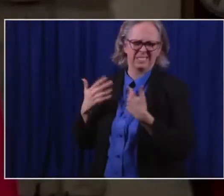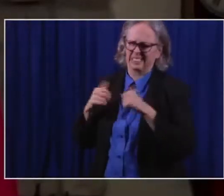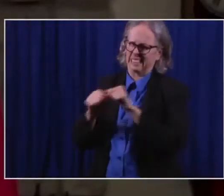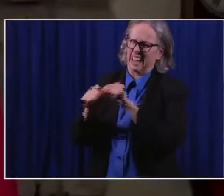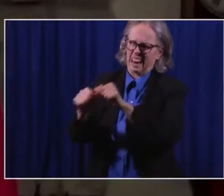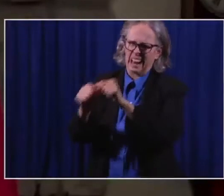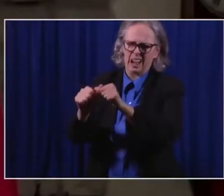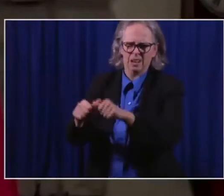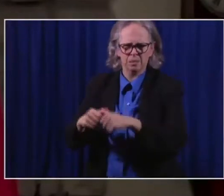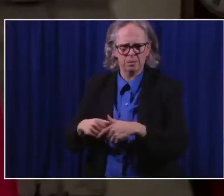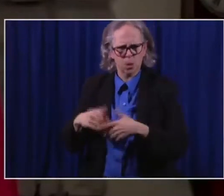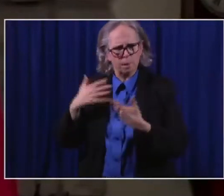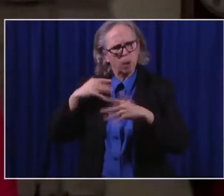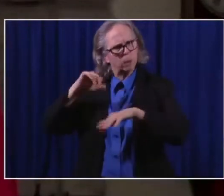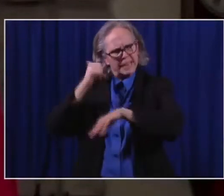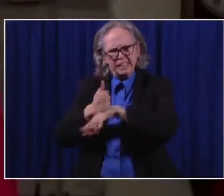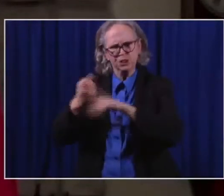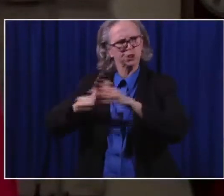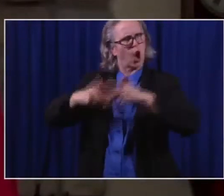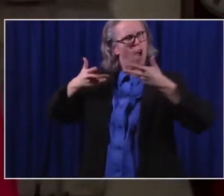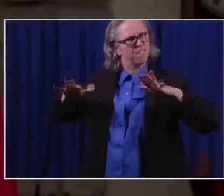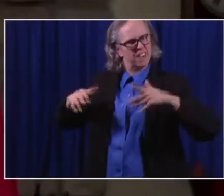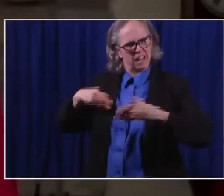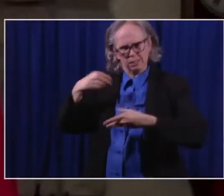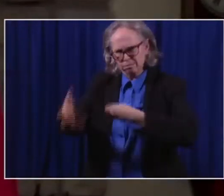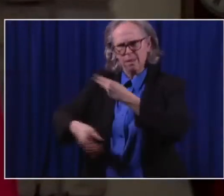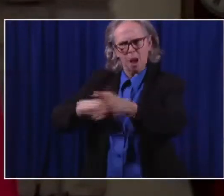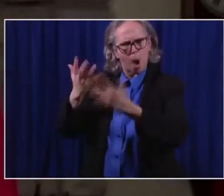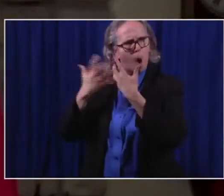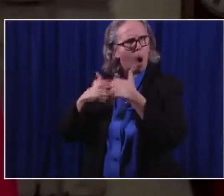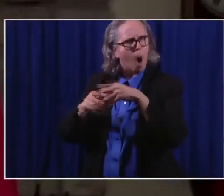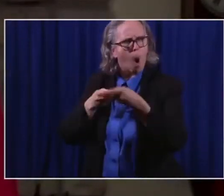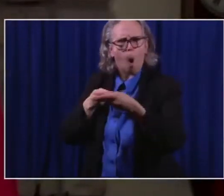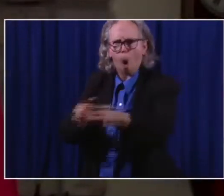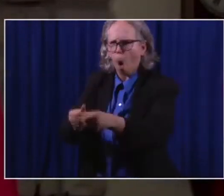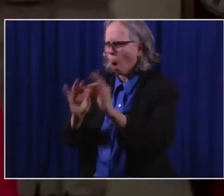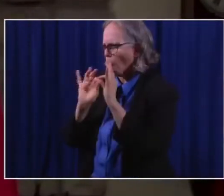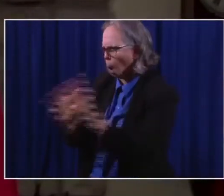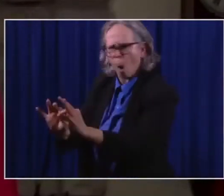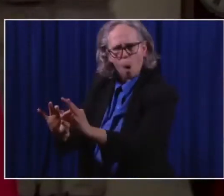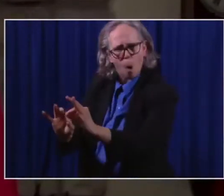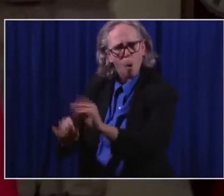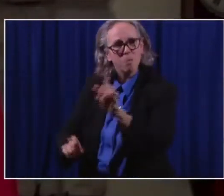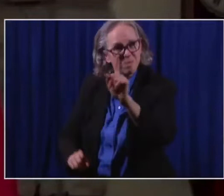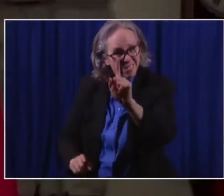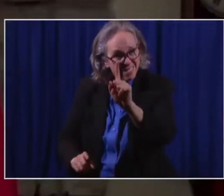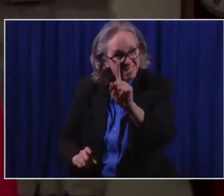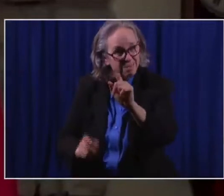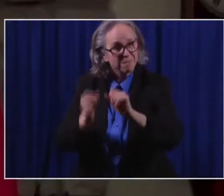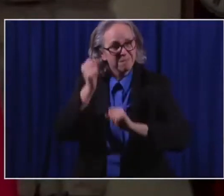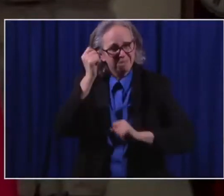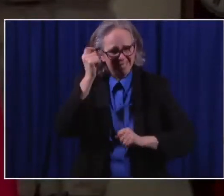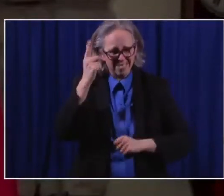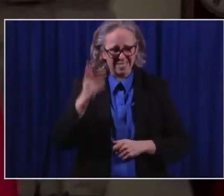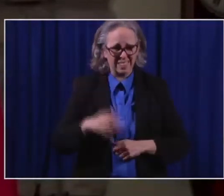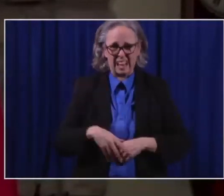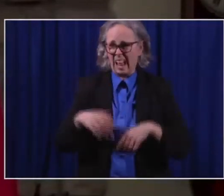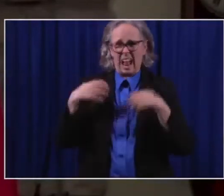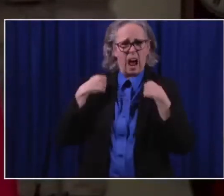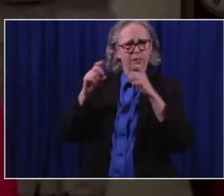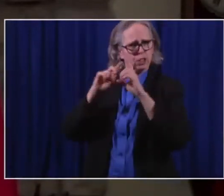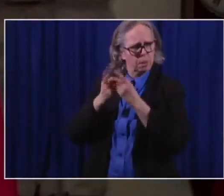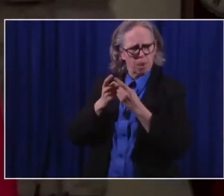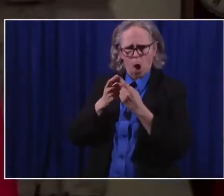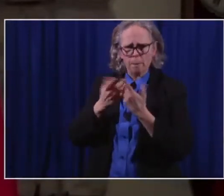that job done, and we have people out there who are doing this. We have, for example, our health departments who are getting vaccines. They're now